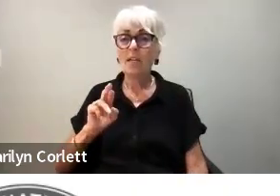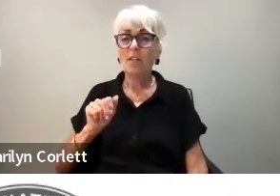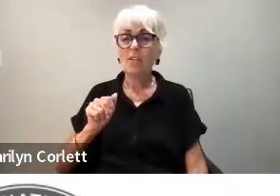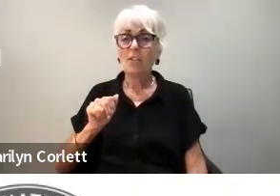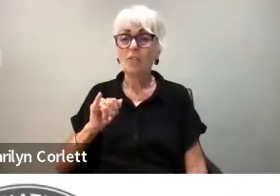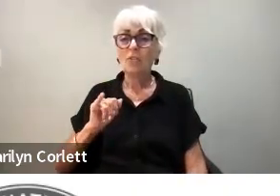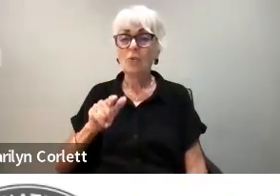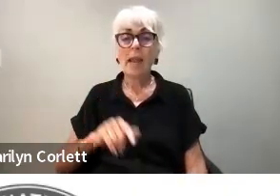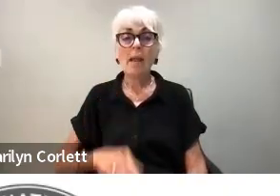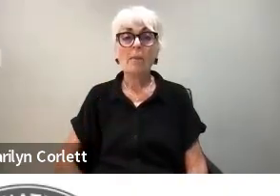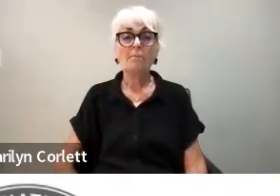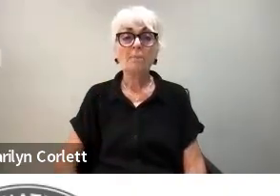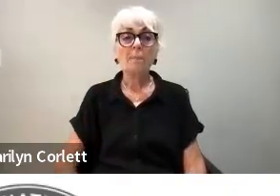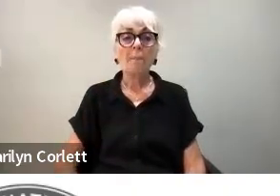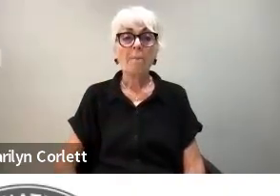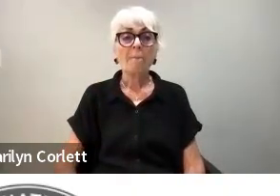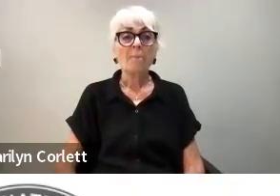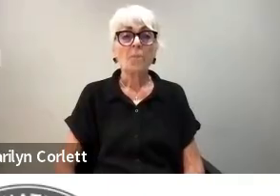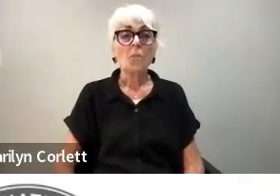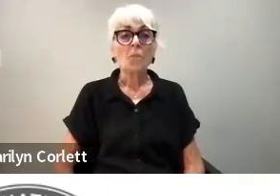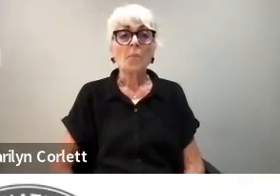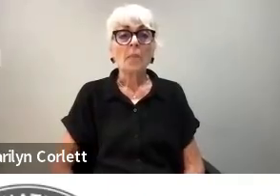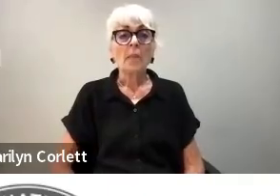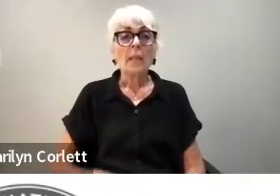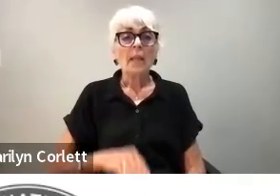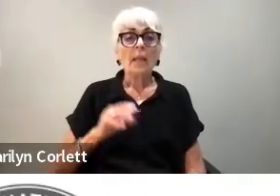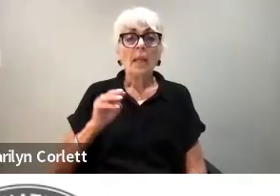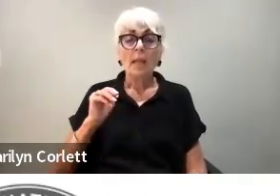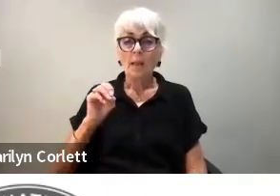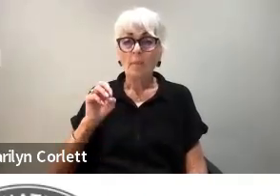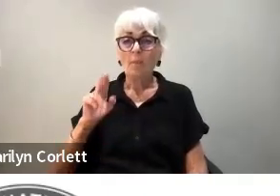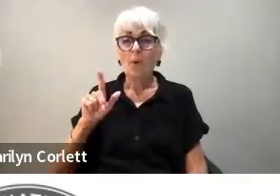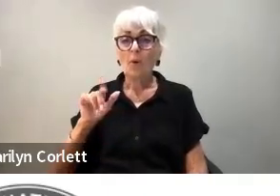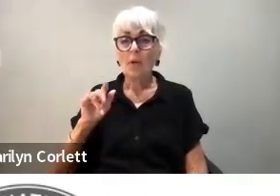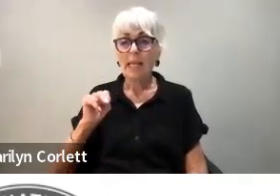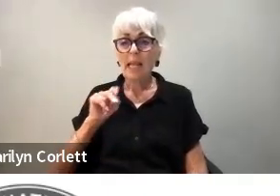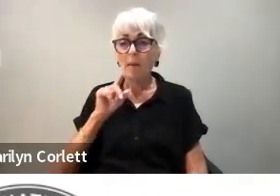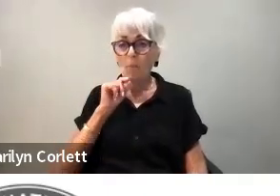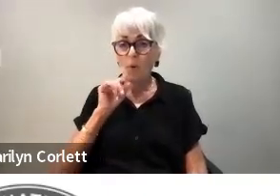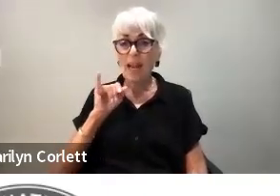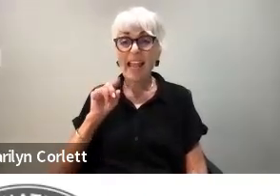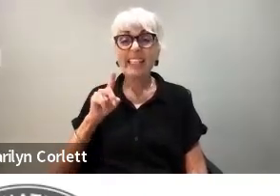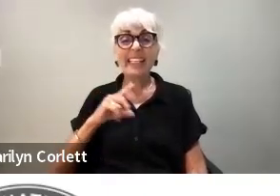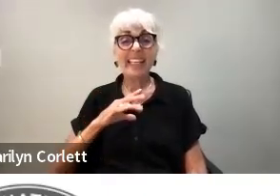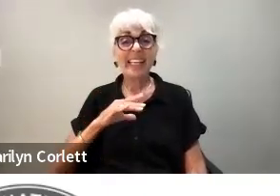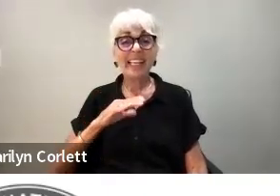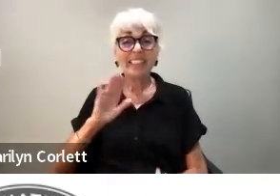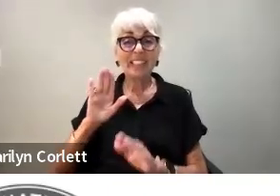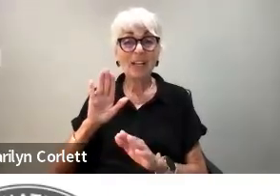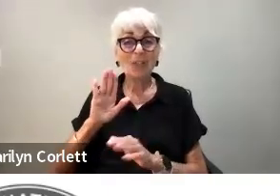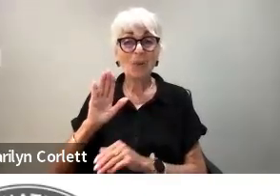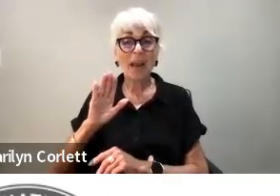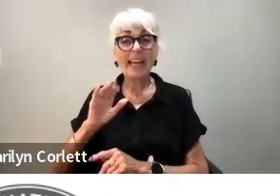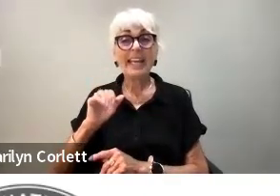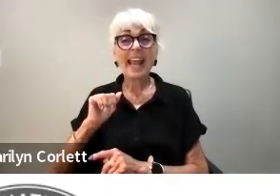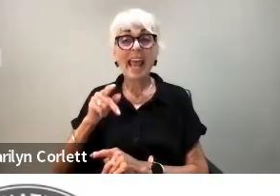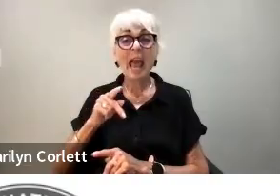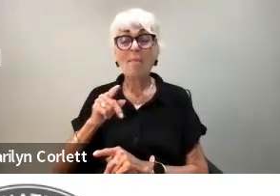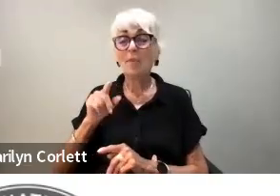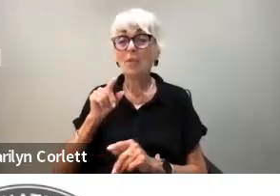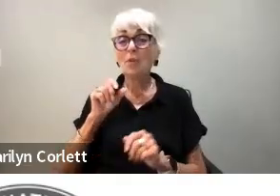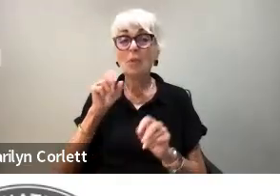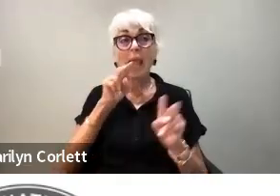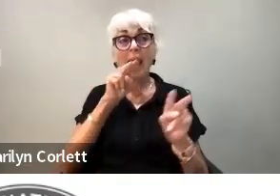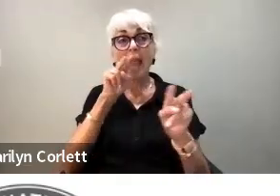Merlin Bird ID is a great app to have if you're into bird watching. You can bird by sight, you can